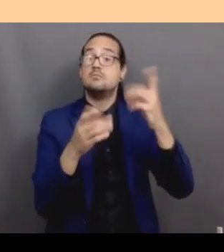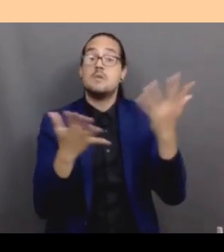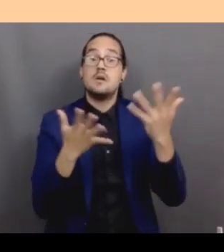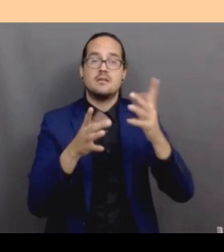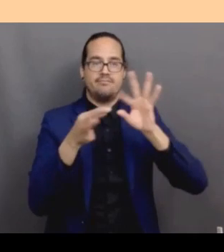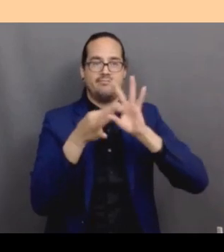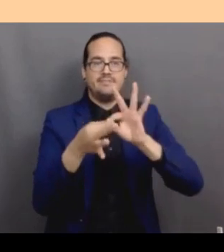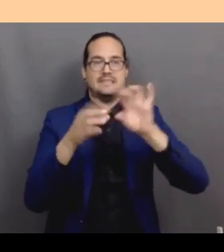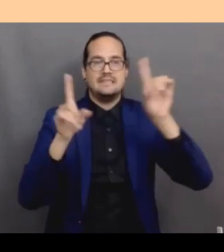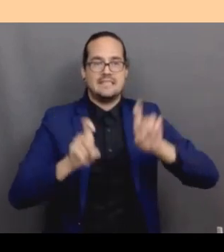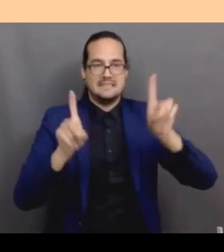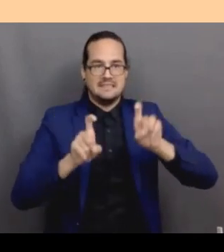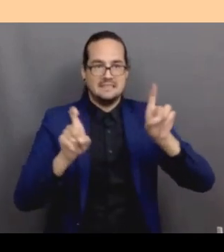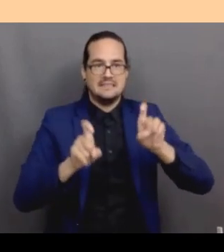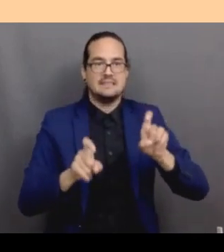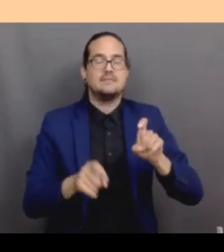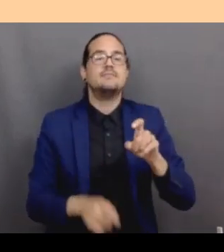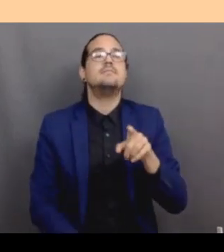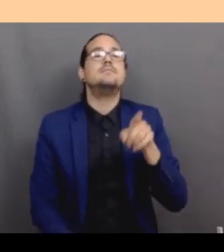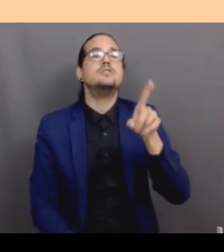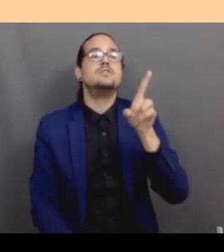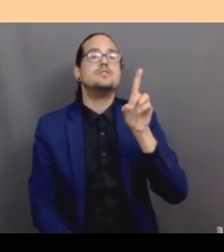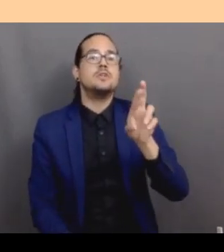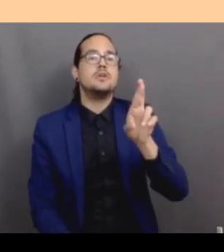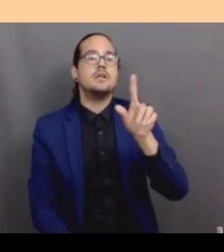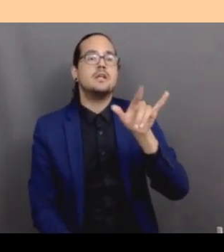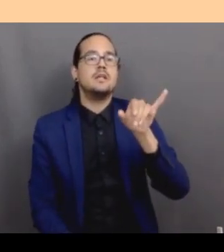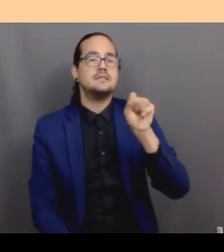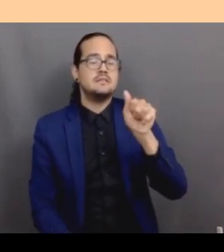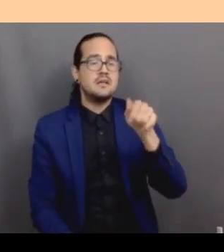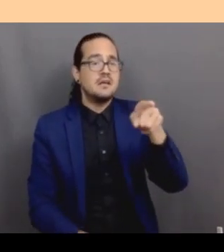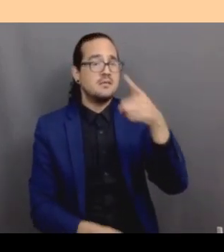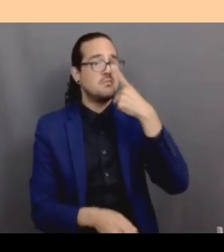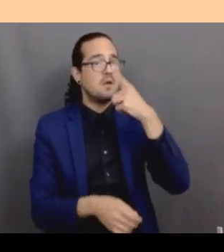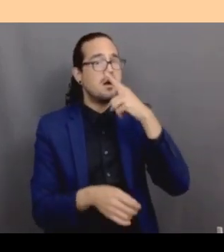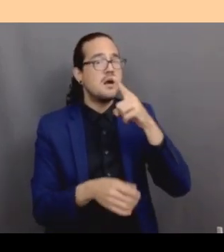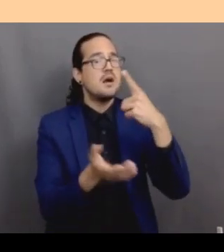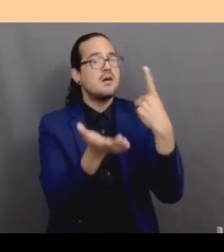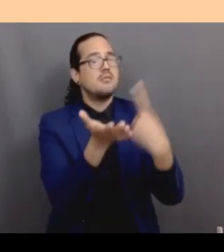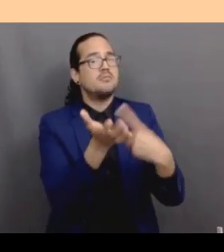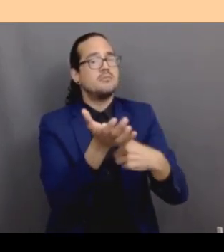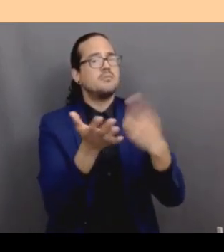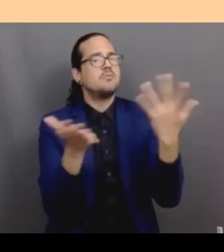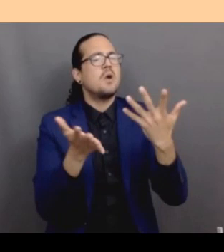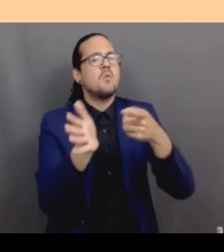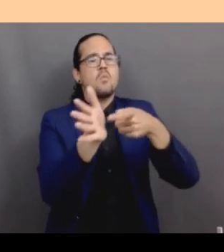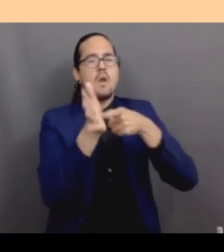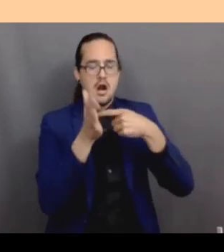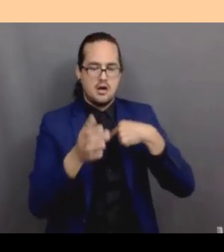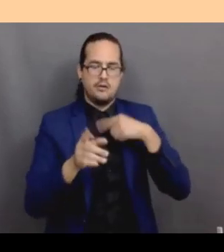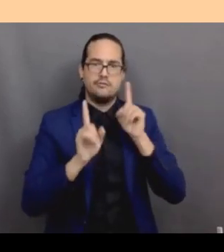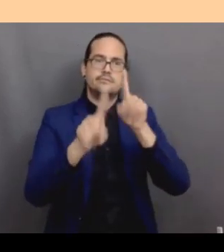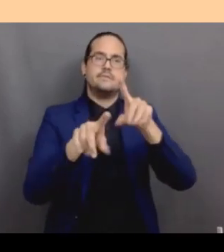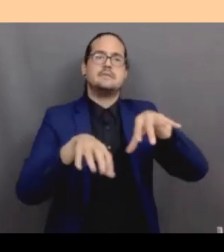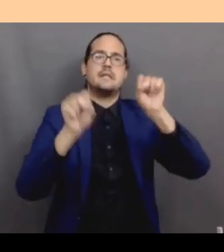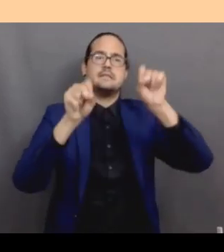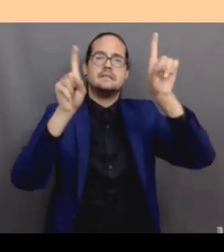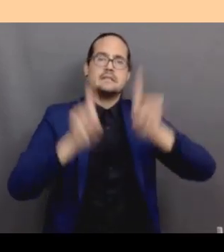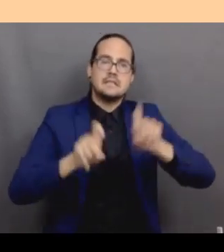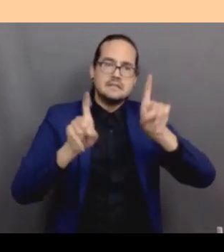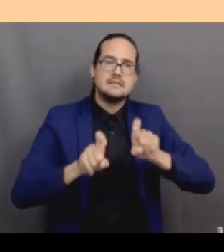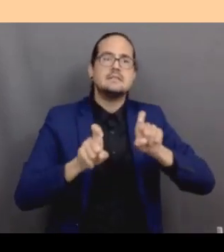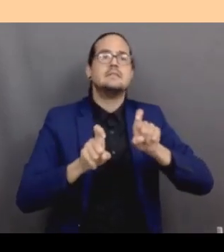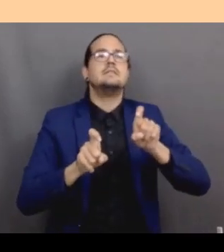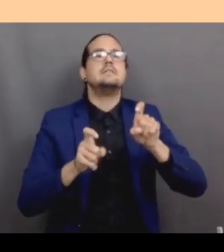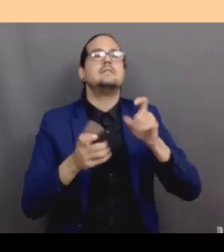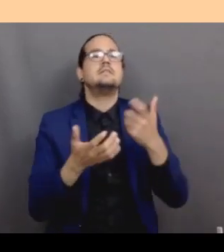is that current criteria for testing? Who should get testing? We talk about the importance of making sure that ongoing testing